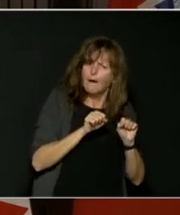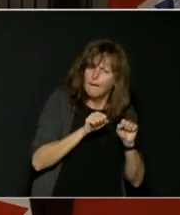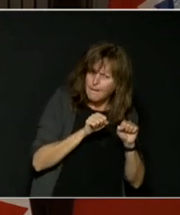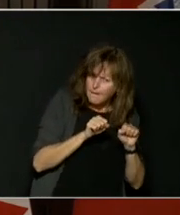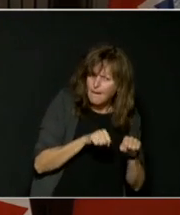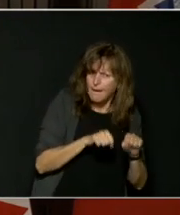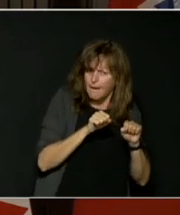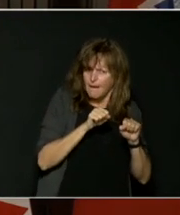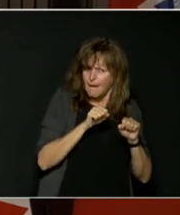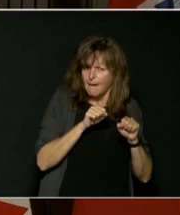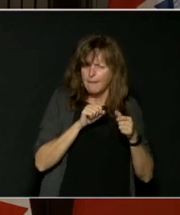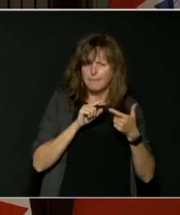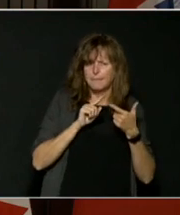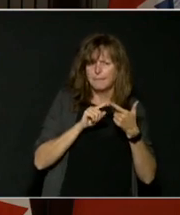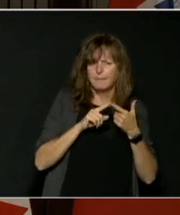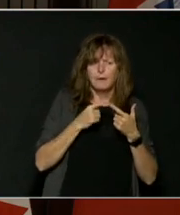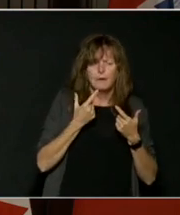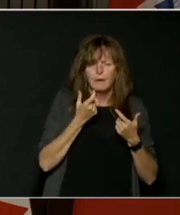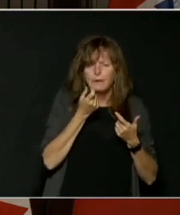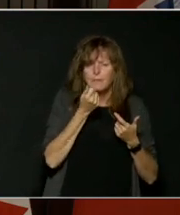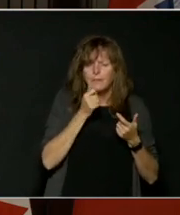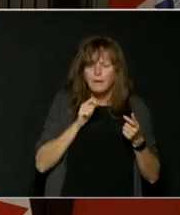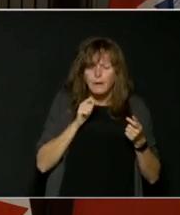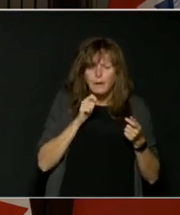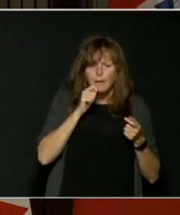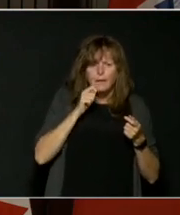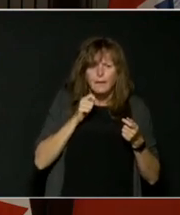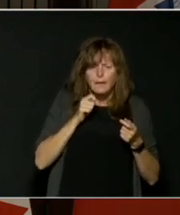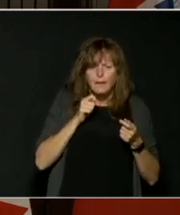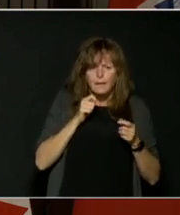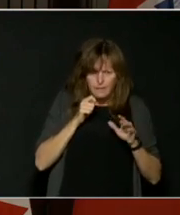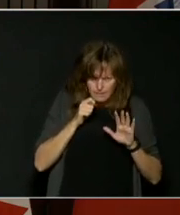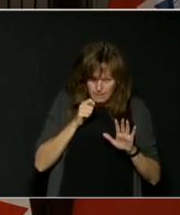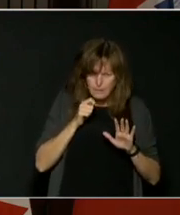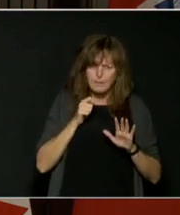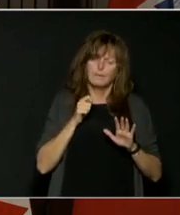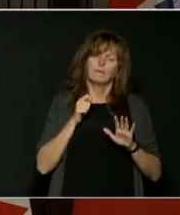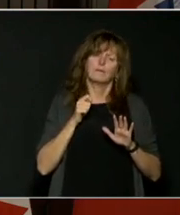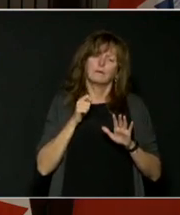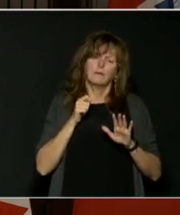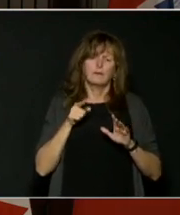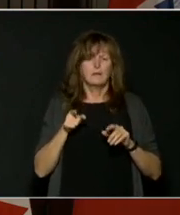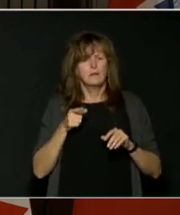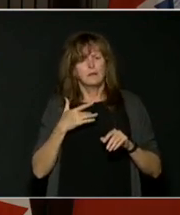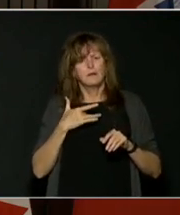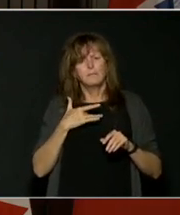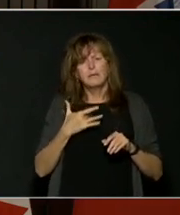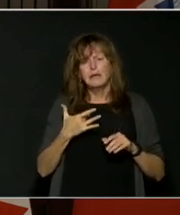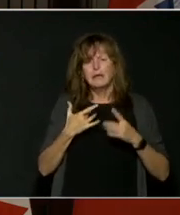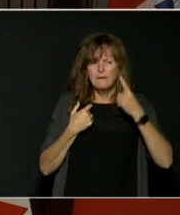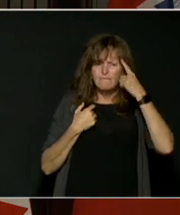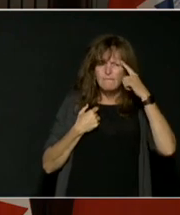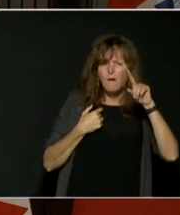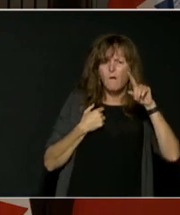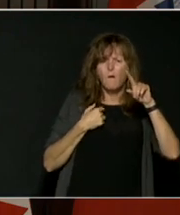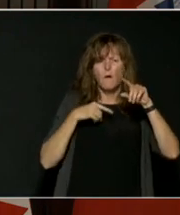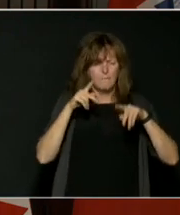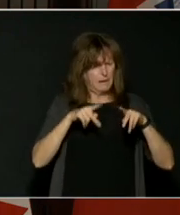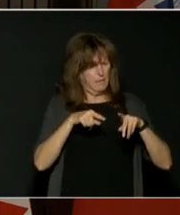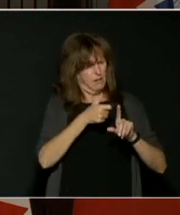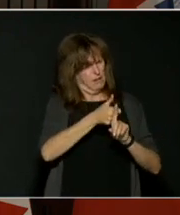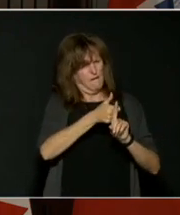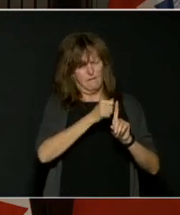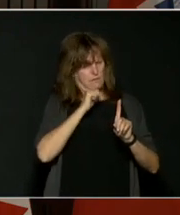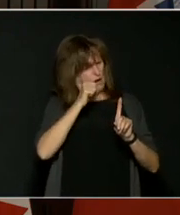nasal swab. It is recommended for individuals that are not very ill, but we are exploring